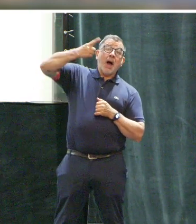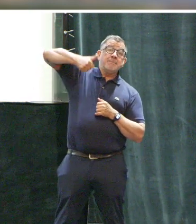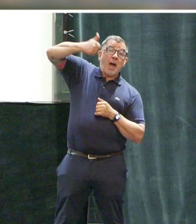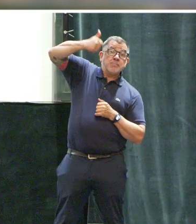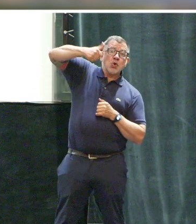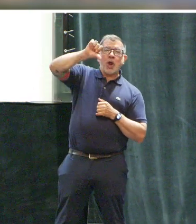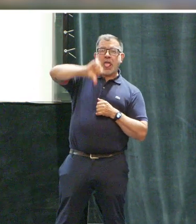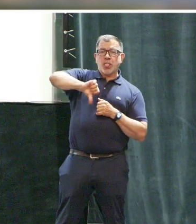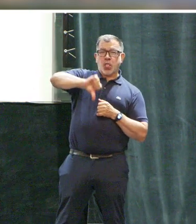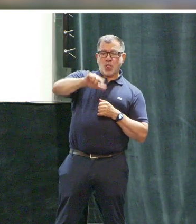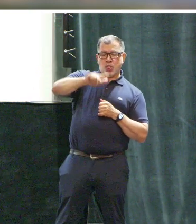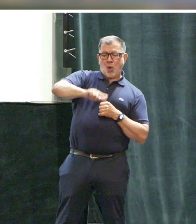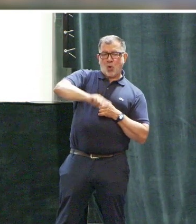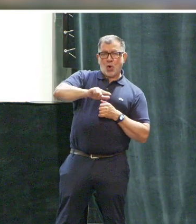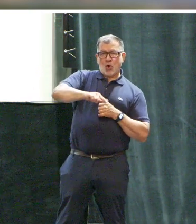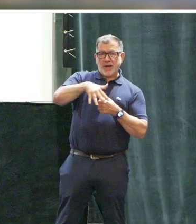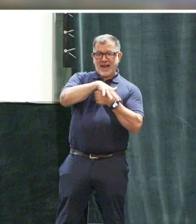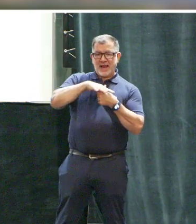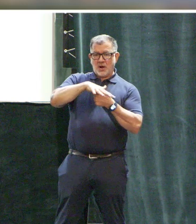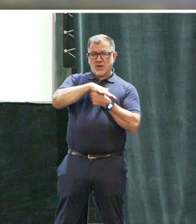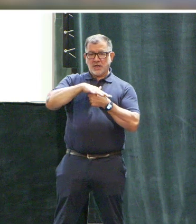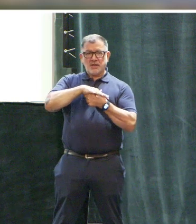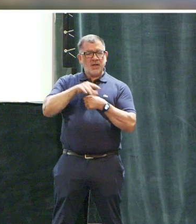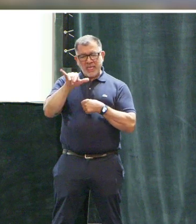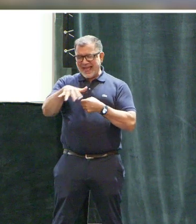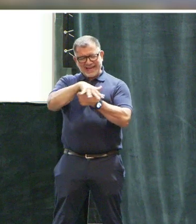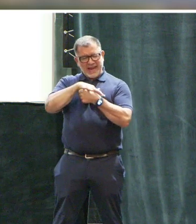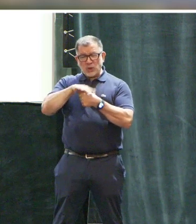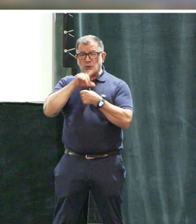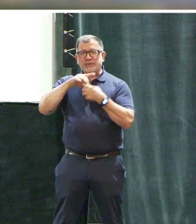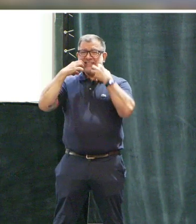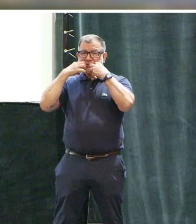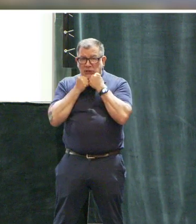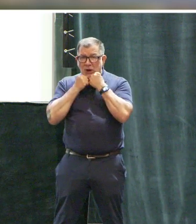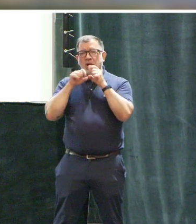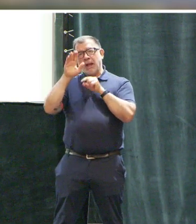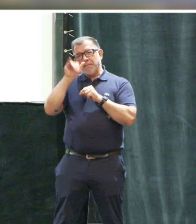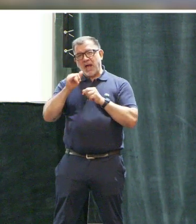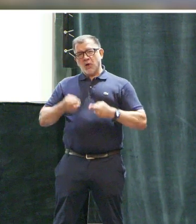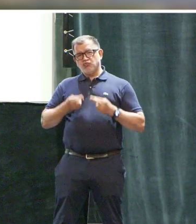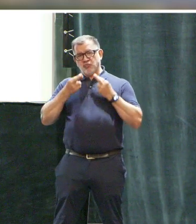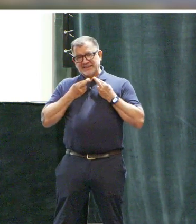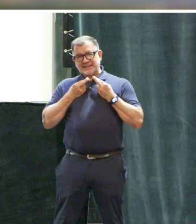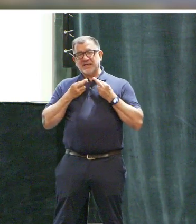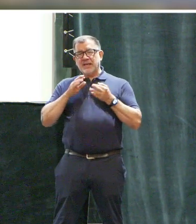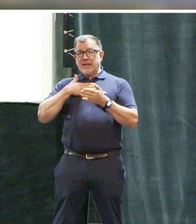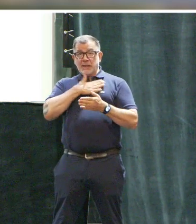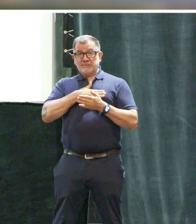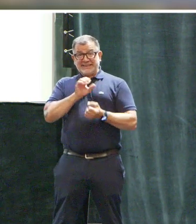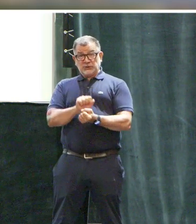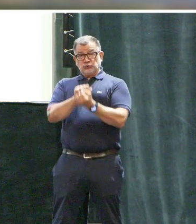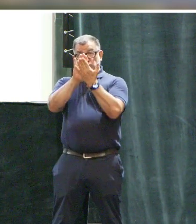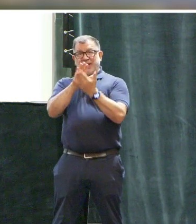Battery Park Conservancy and are treasured by residents and visitors. Please address the gardens and the blue